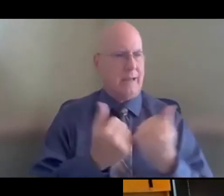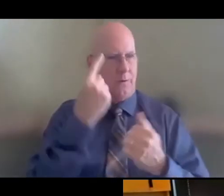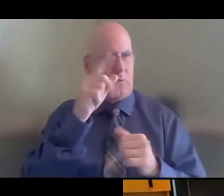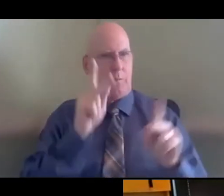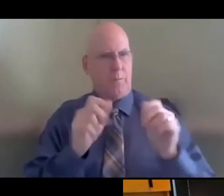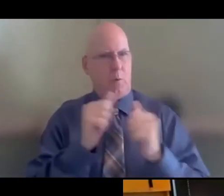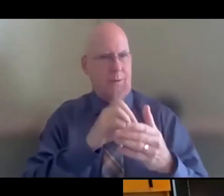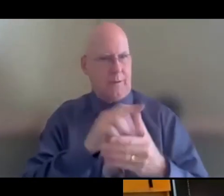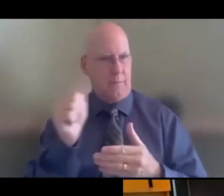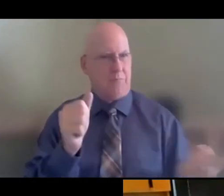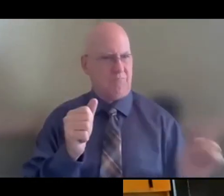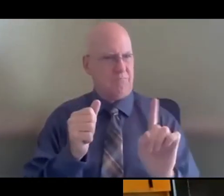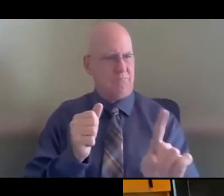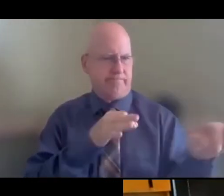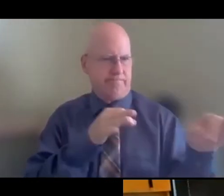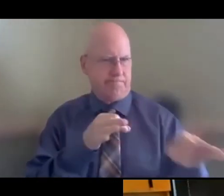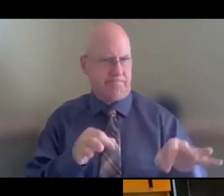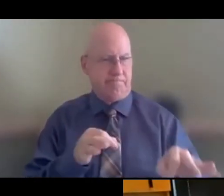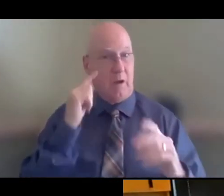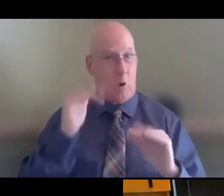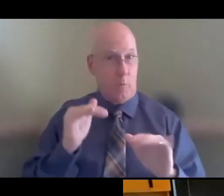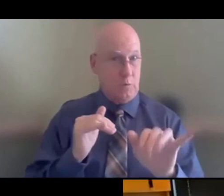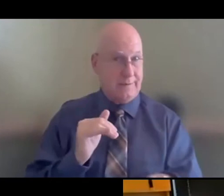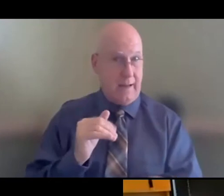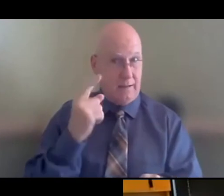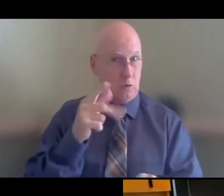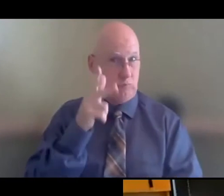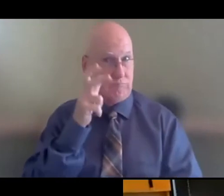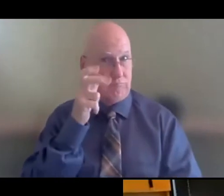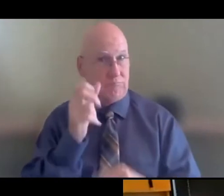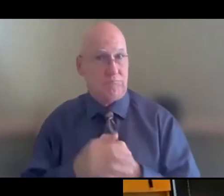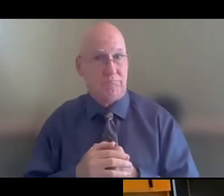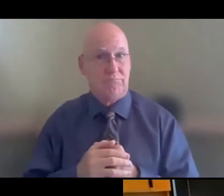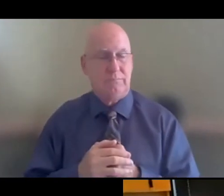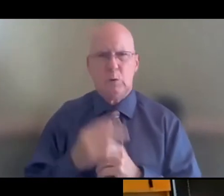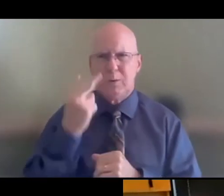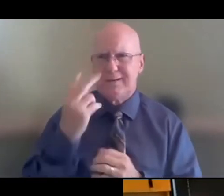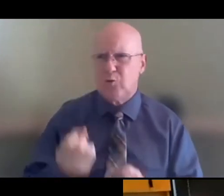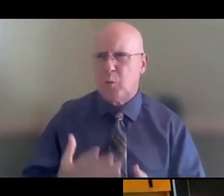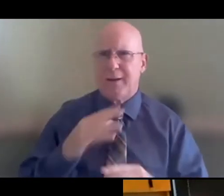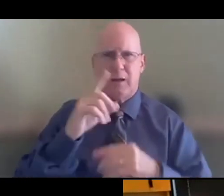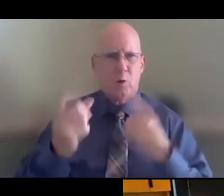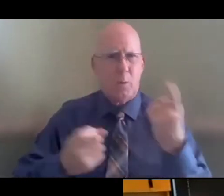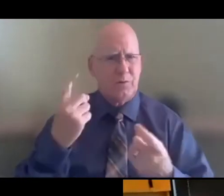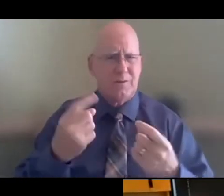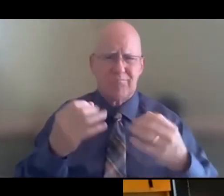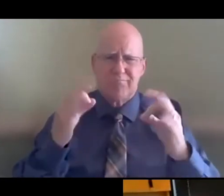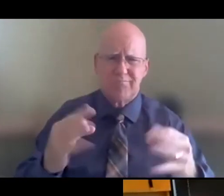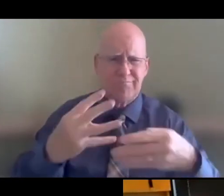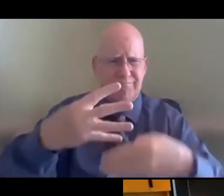you'll tune in for that session as well. But still seeing so many questions come through. So thank you guys for being